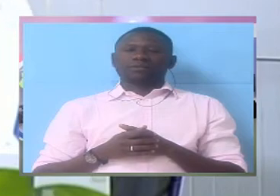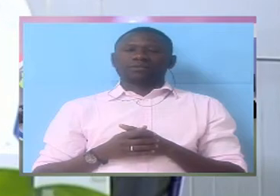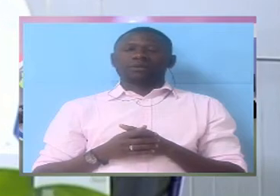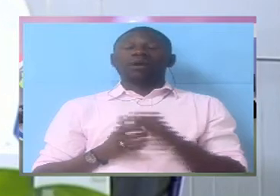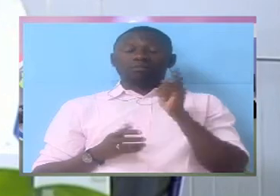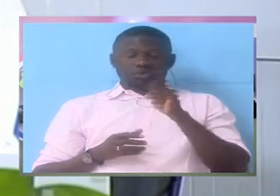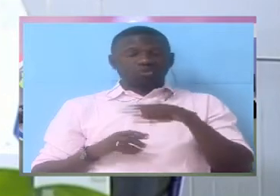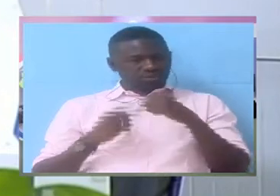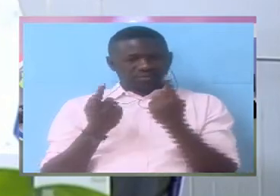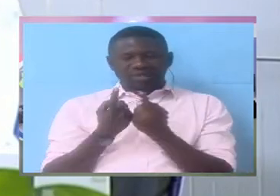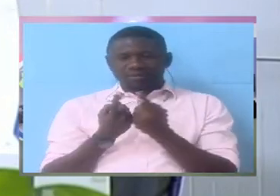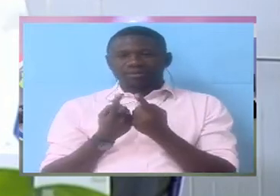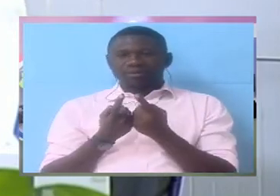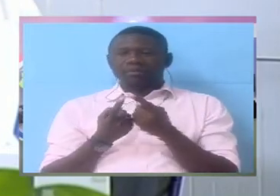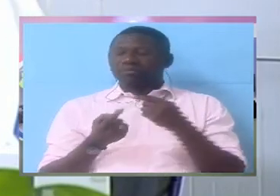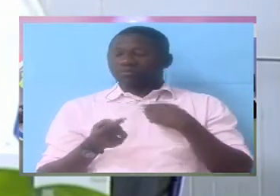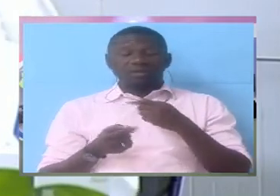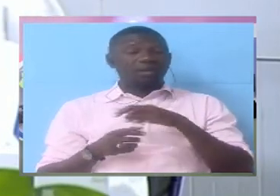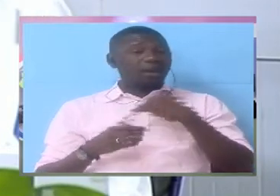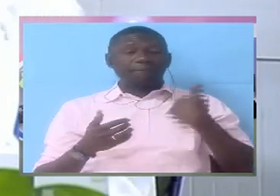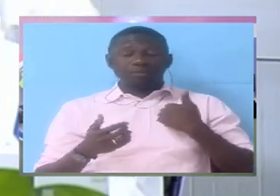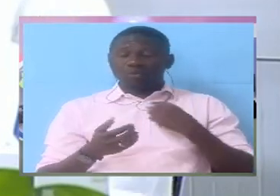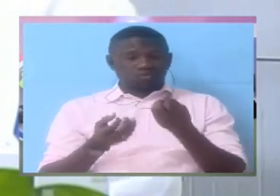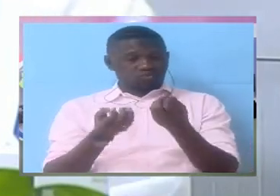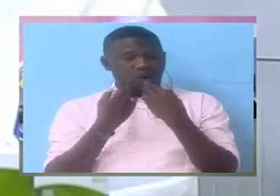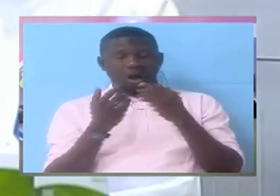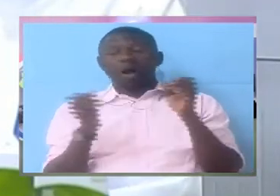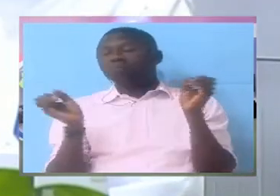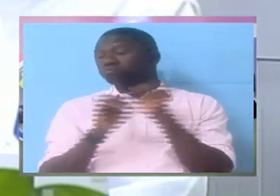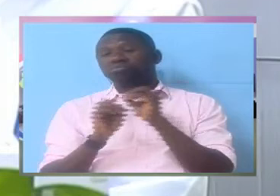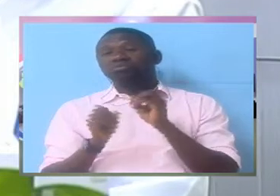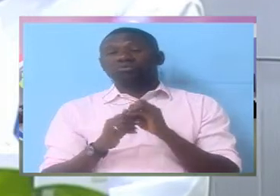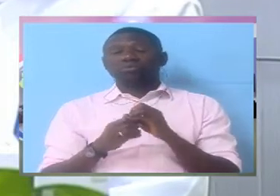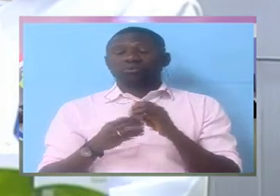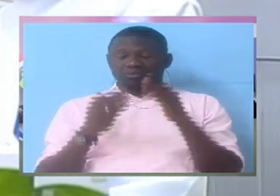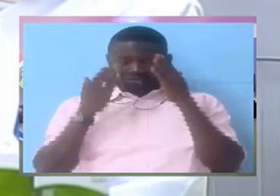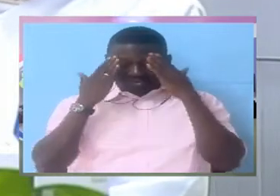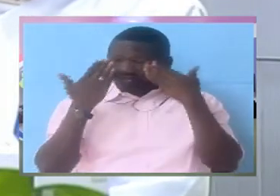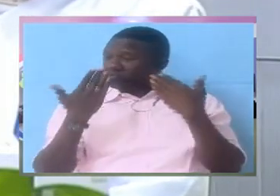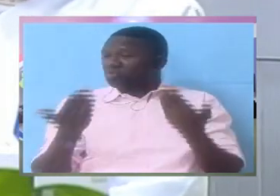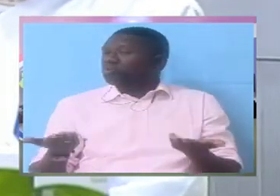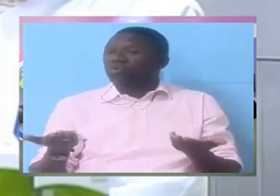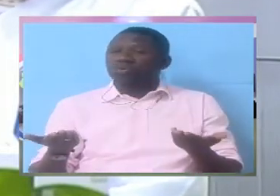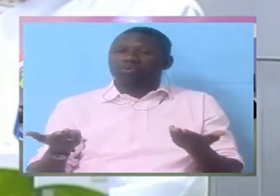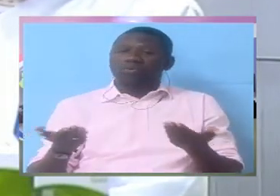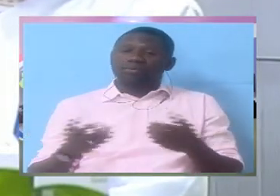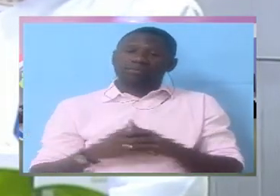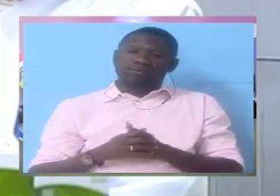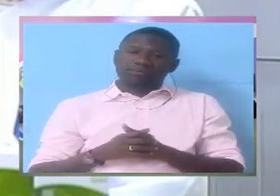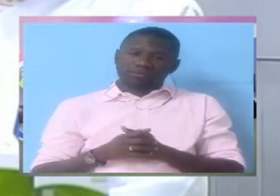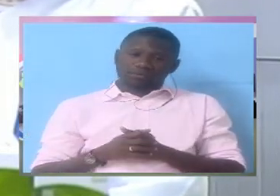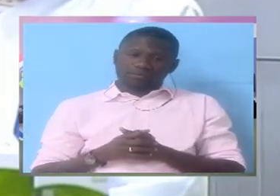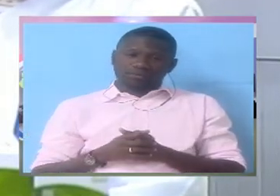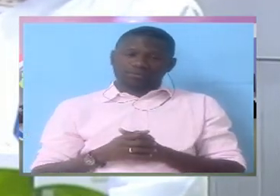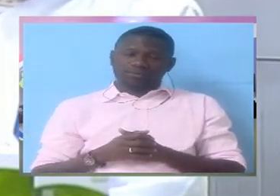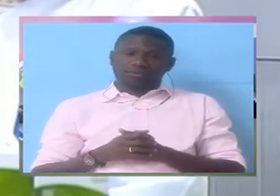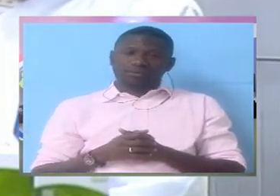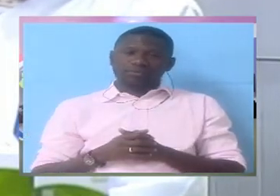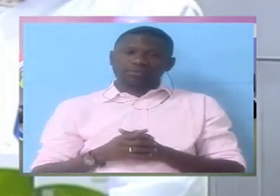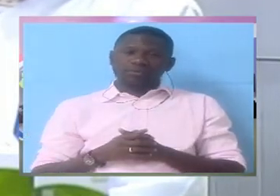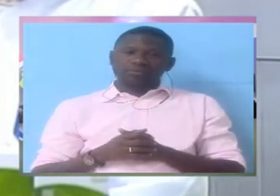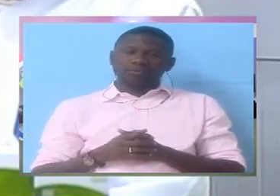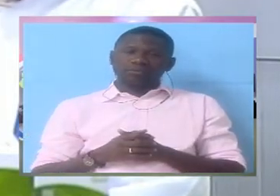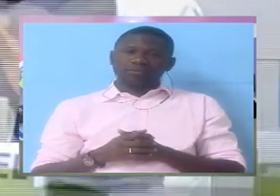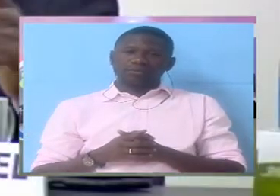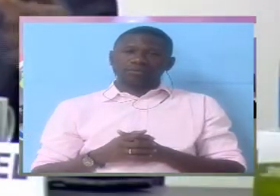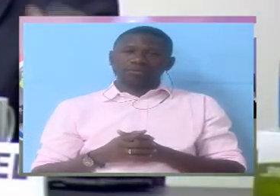instant which I will need not to know. Bari kufanansi soto no lemensa kendi, woto nyinsike nyanto